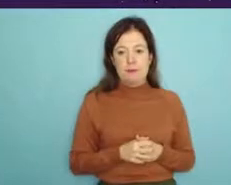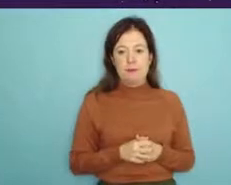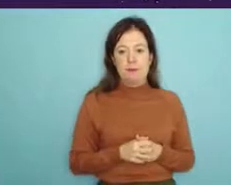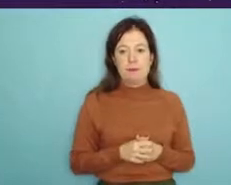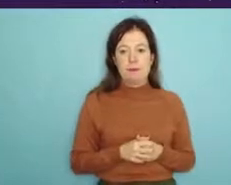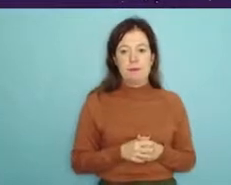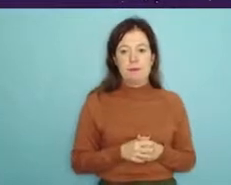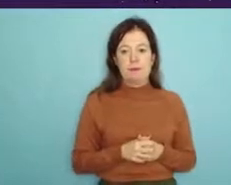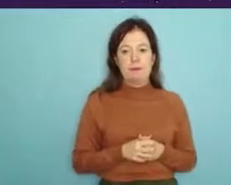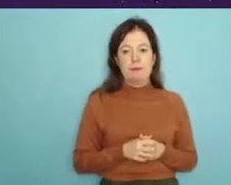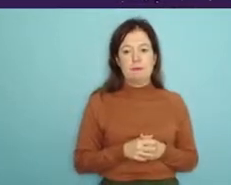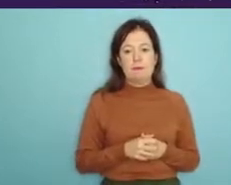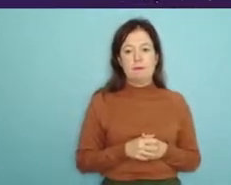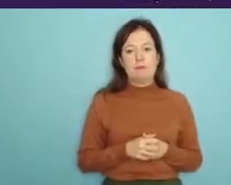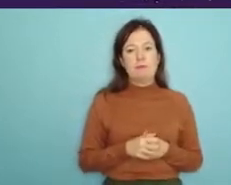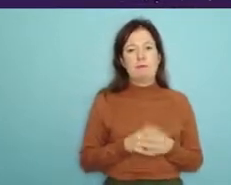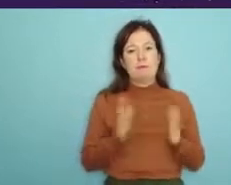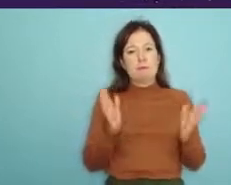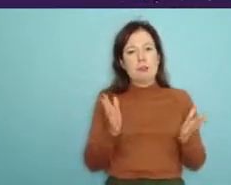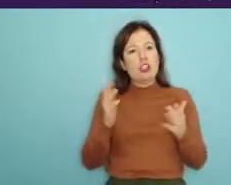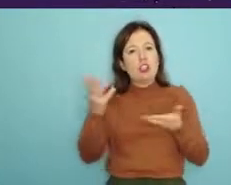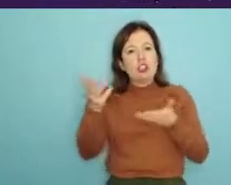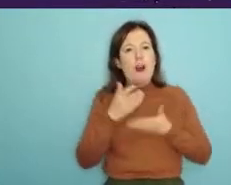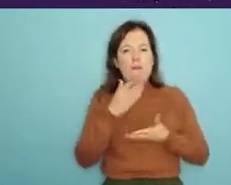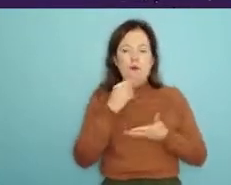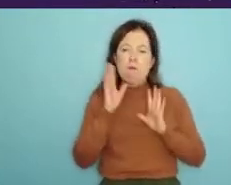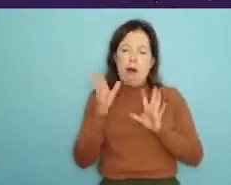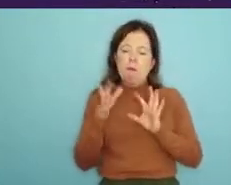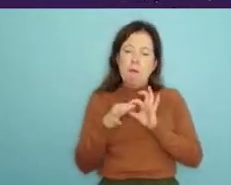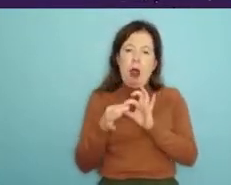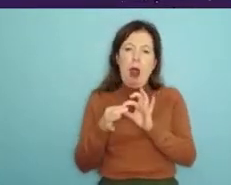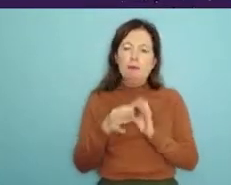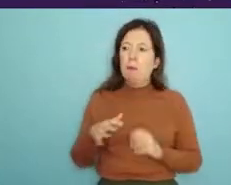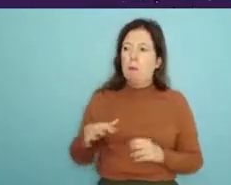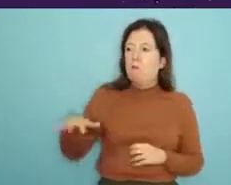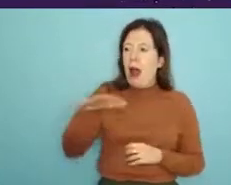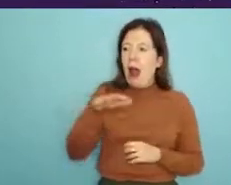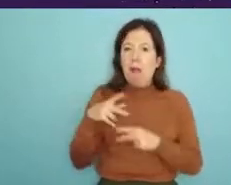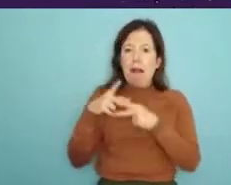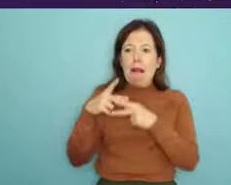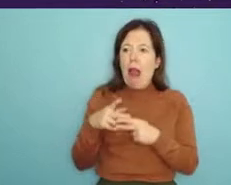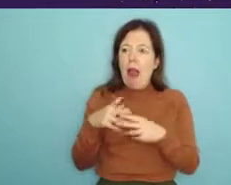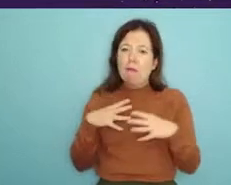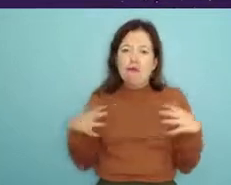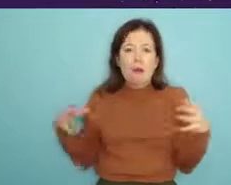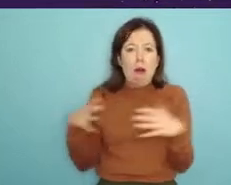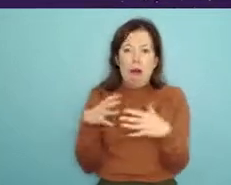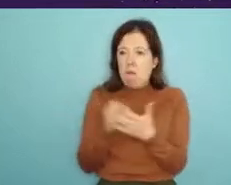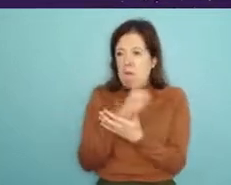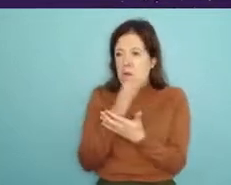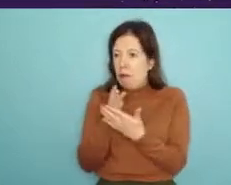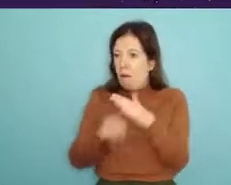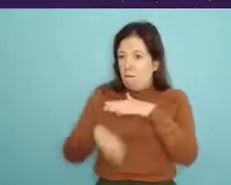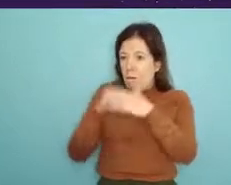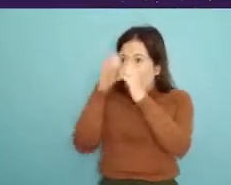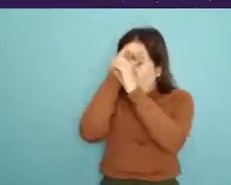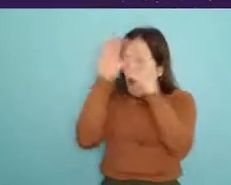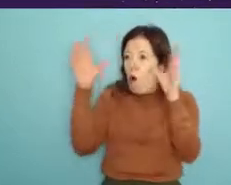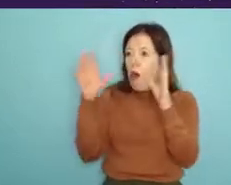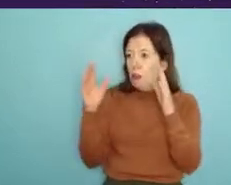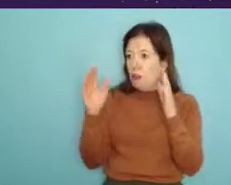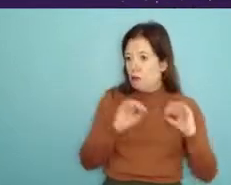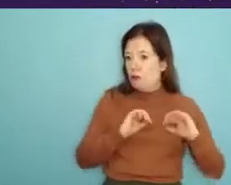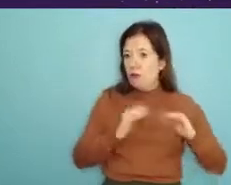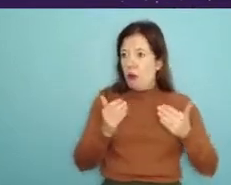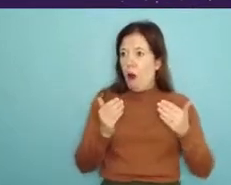Work in genuine partnership with service users, carers, and families to understand their needs and to design and deliver services